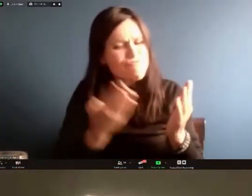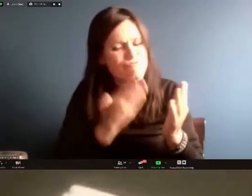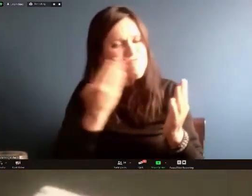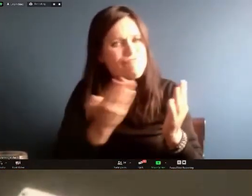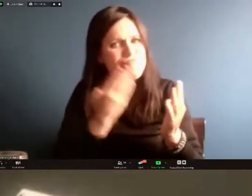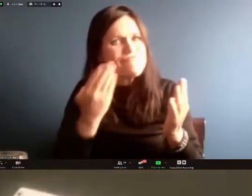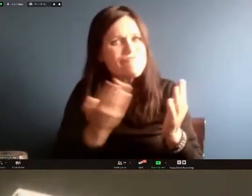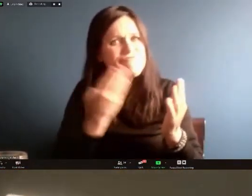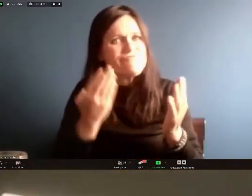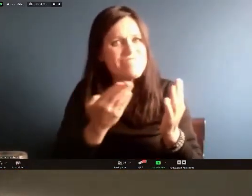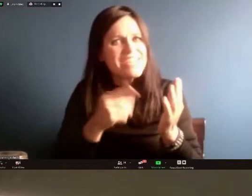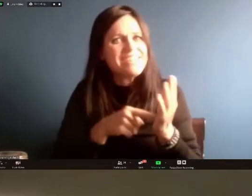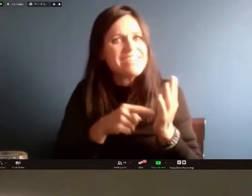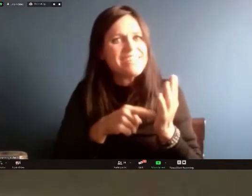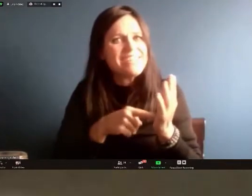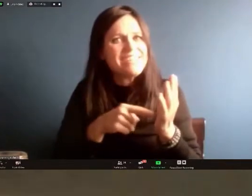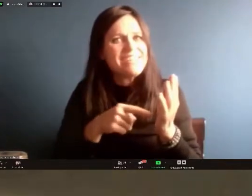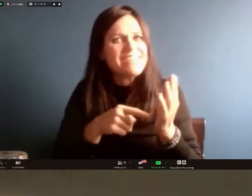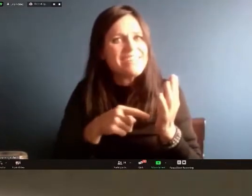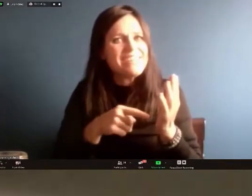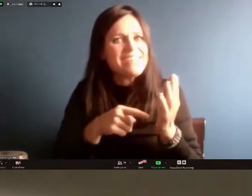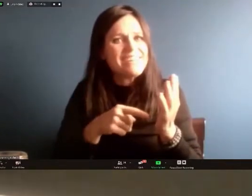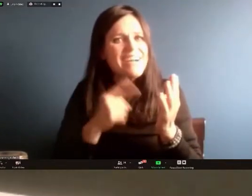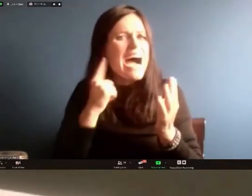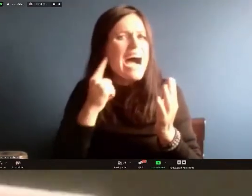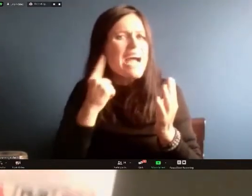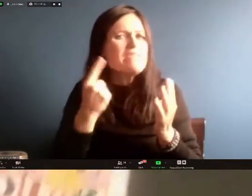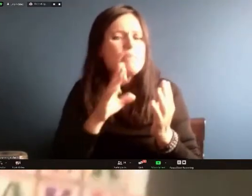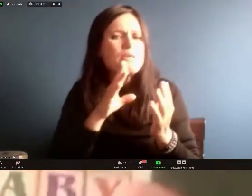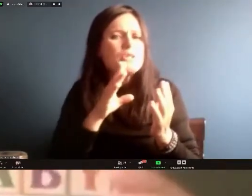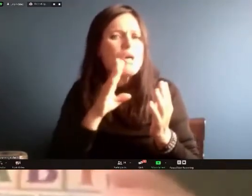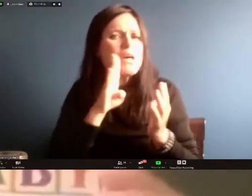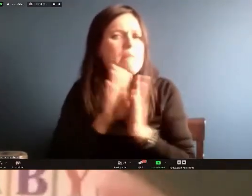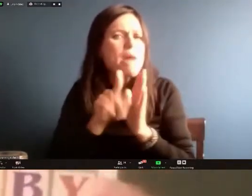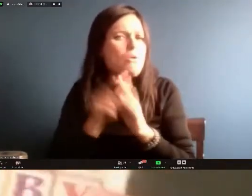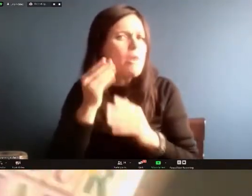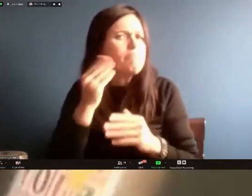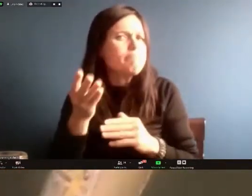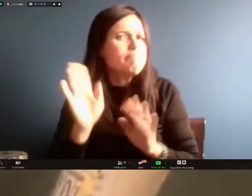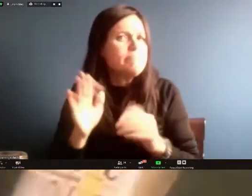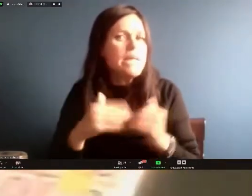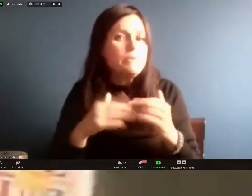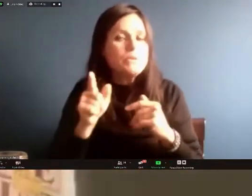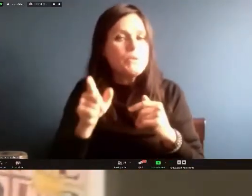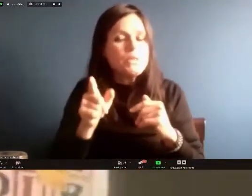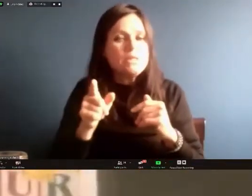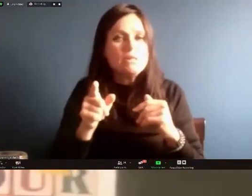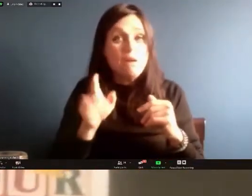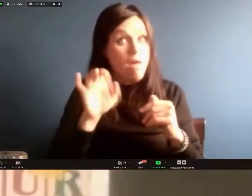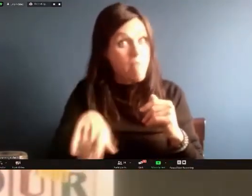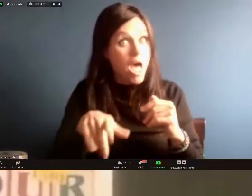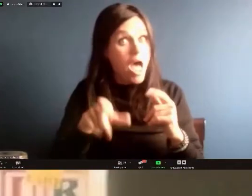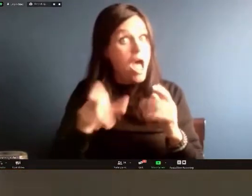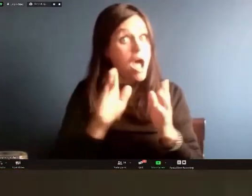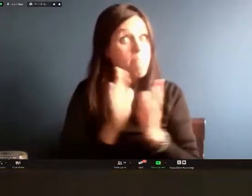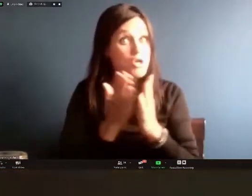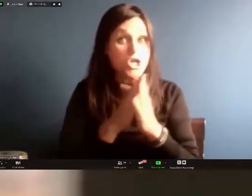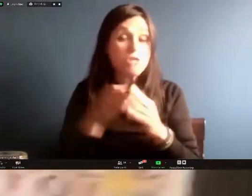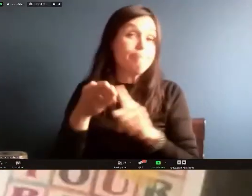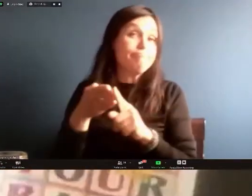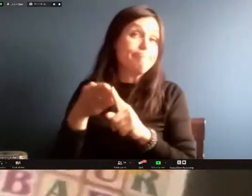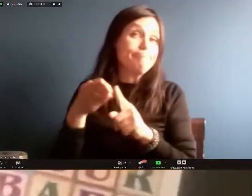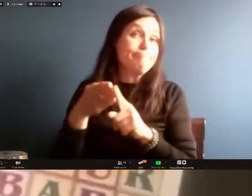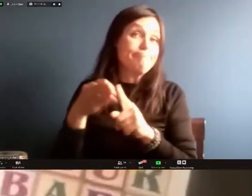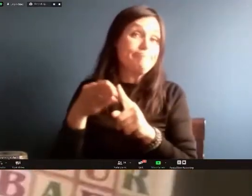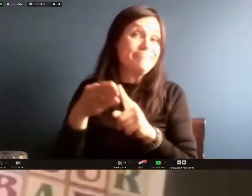I can hear somebody else talking in the background, just FYI. So I use this a lot. And